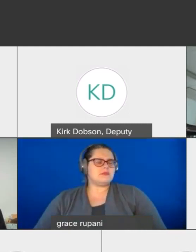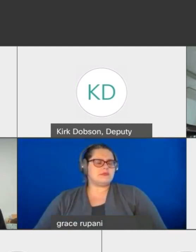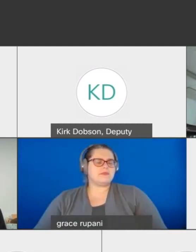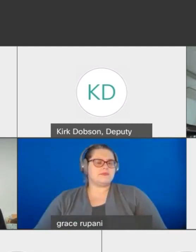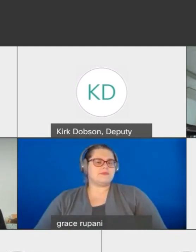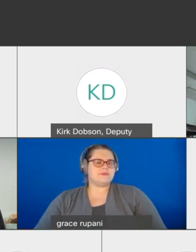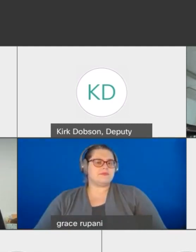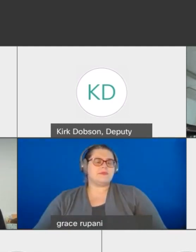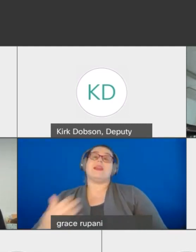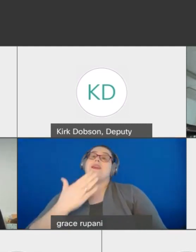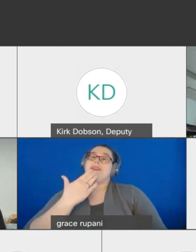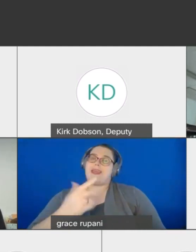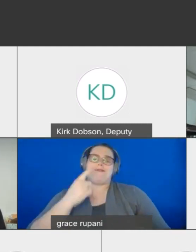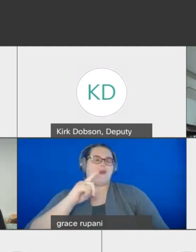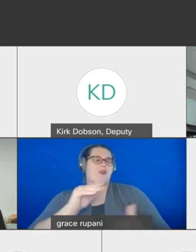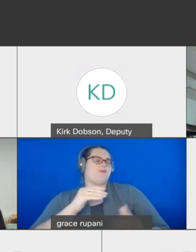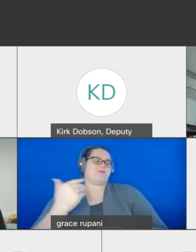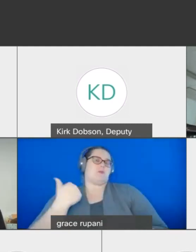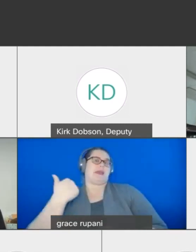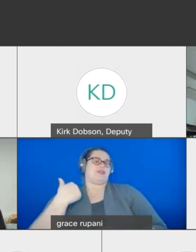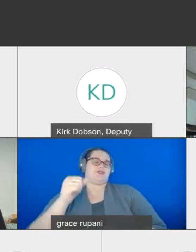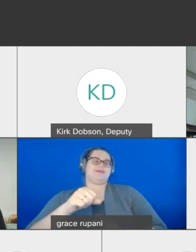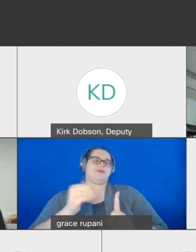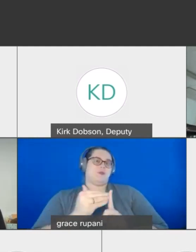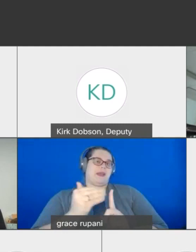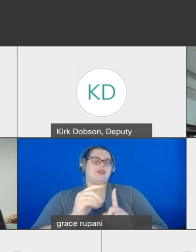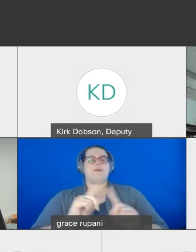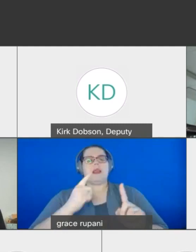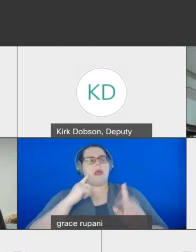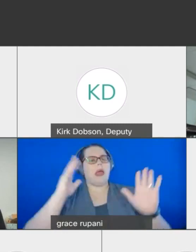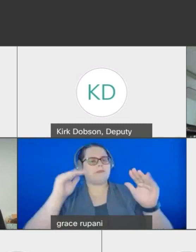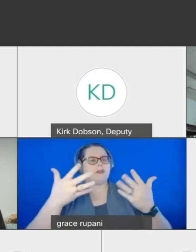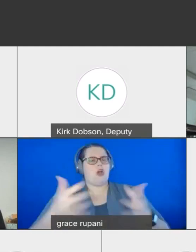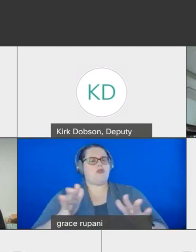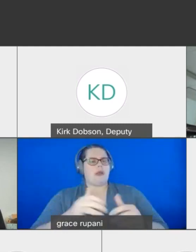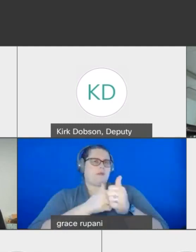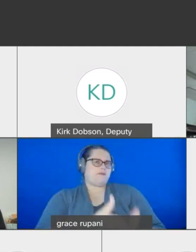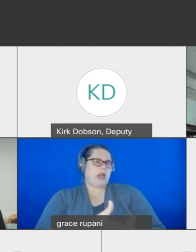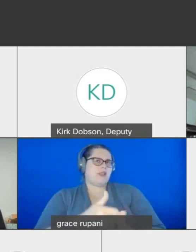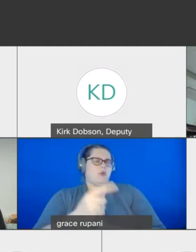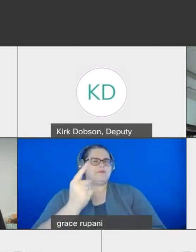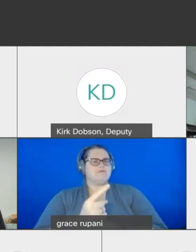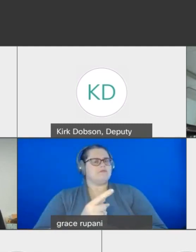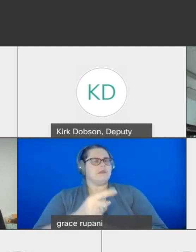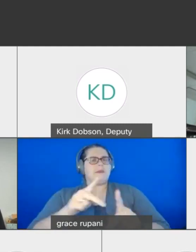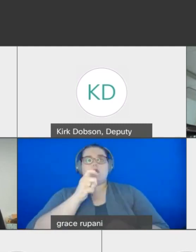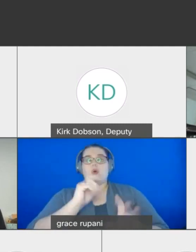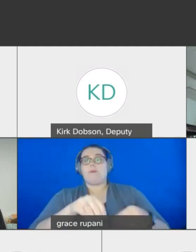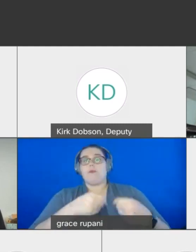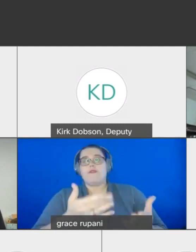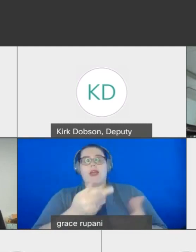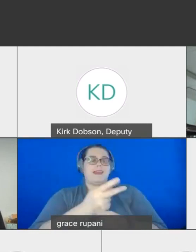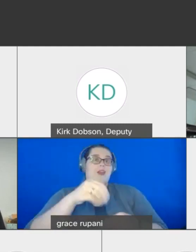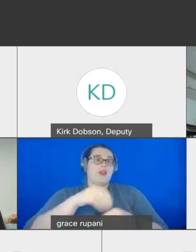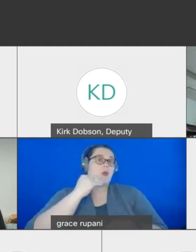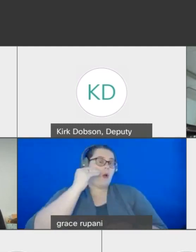thanks for those reminders, but I would certainly expect that those are the kinds of things that people who provide home-based care are very careful about.